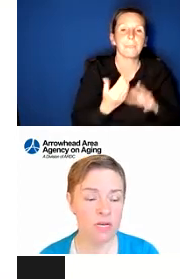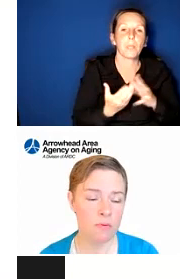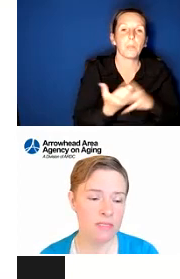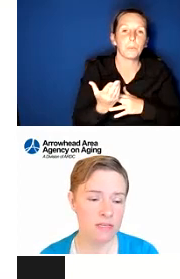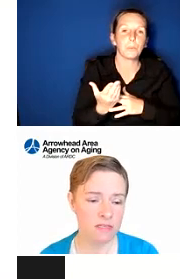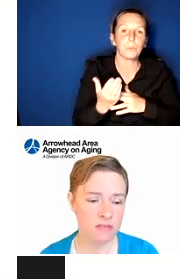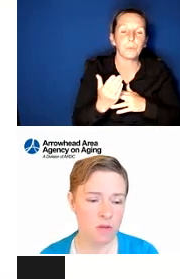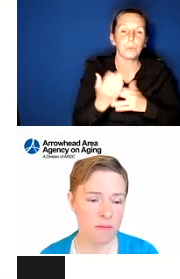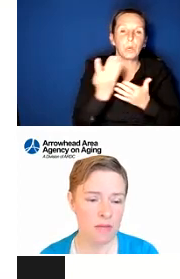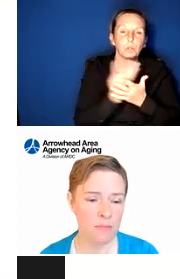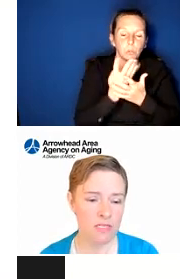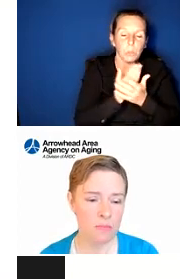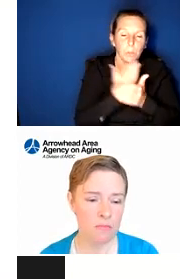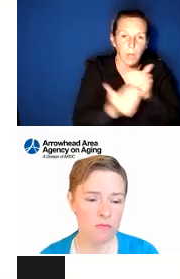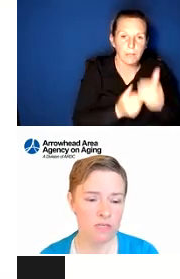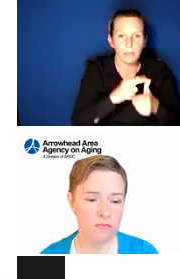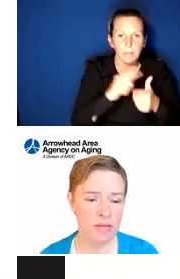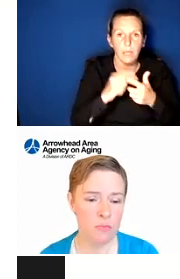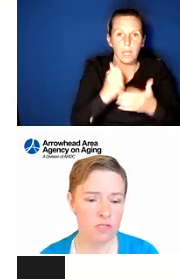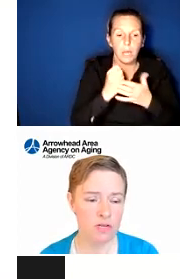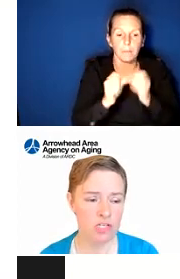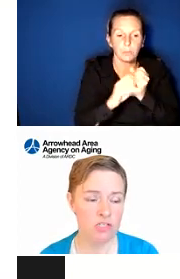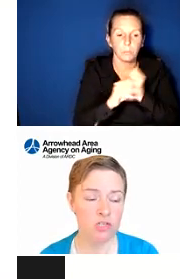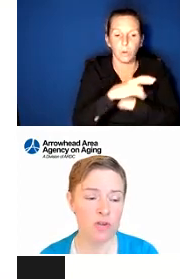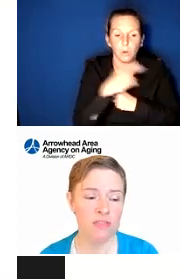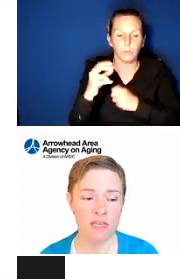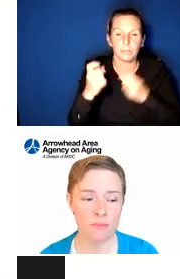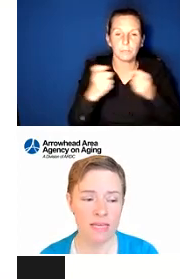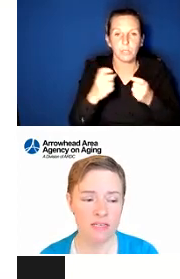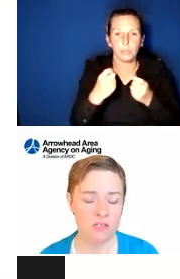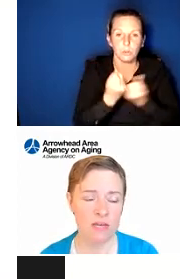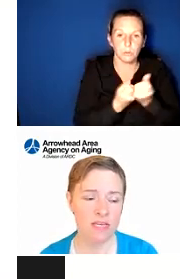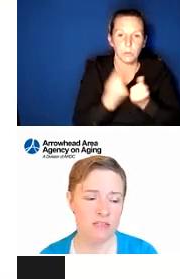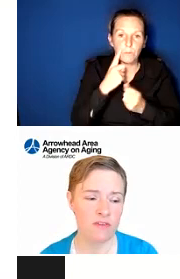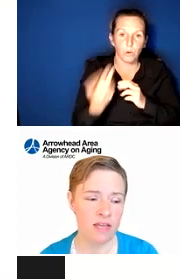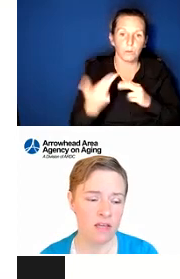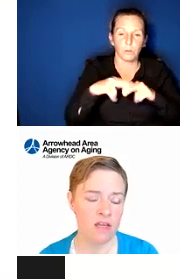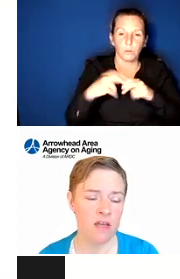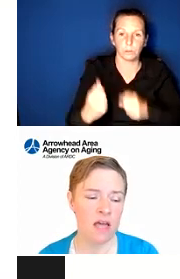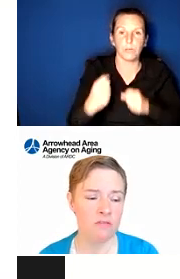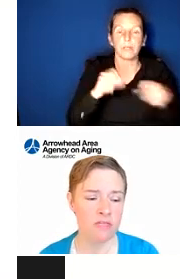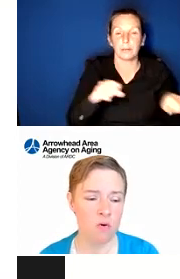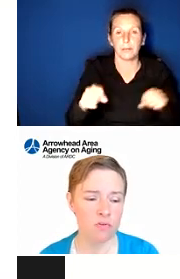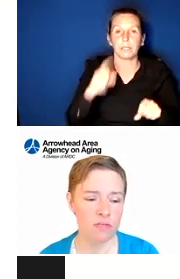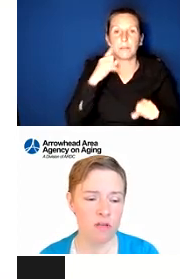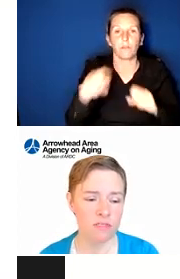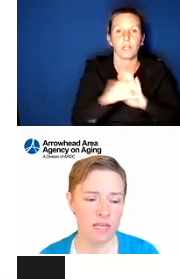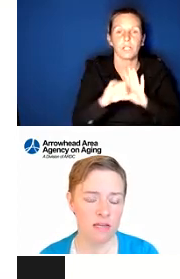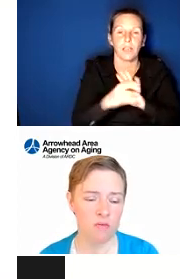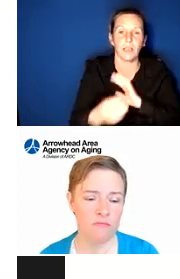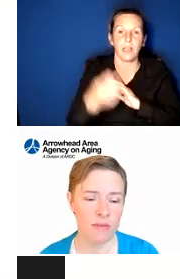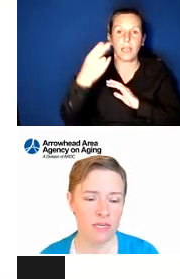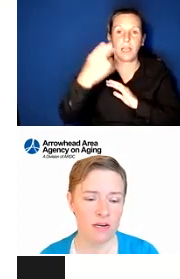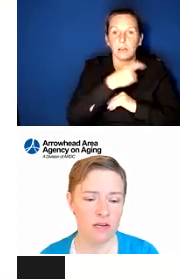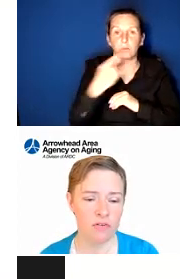doing screening process, helping to promote risk management strategies to strengthen the capacity to identify high-risk older adults